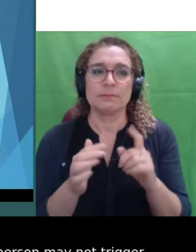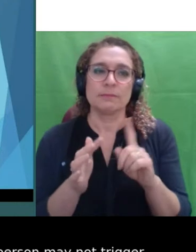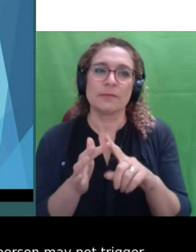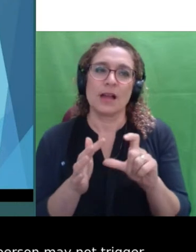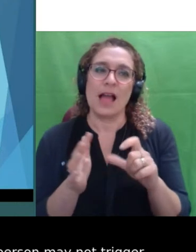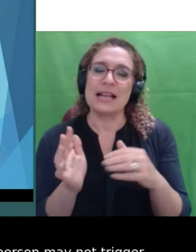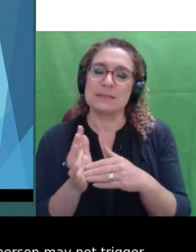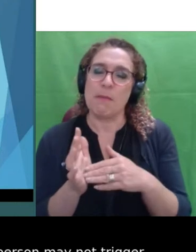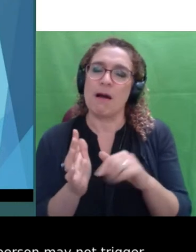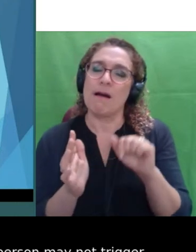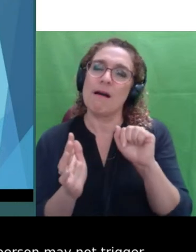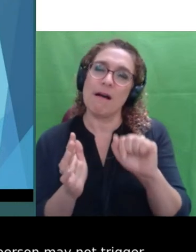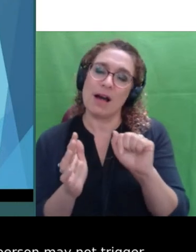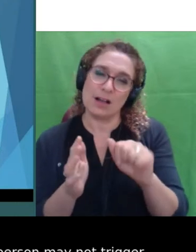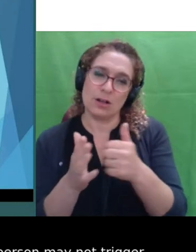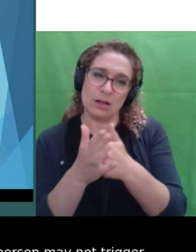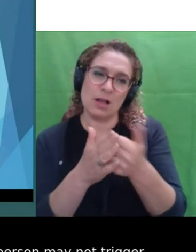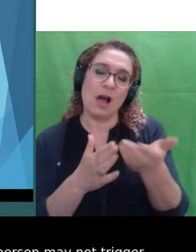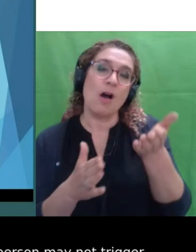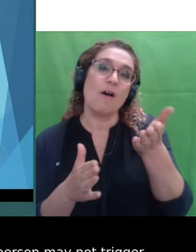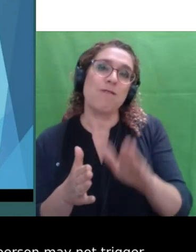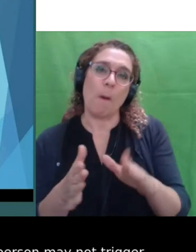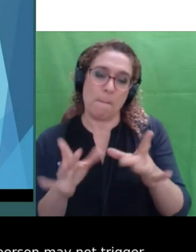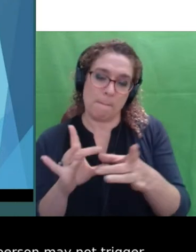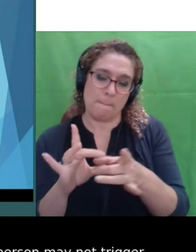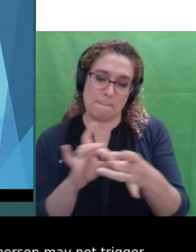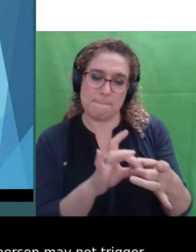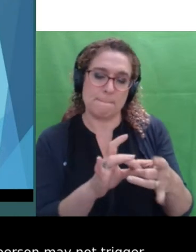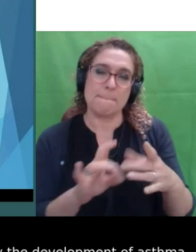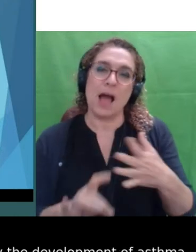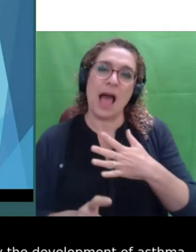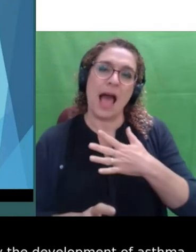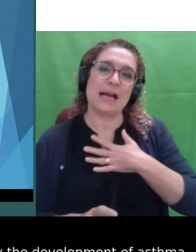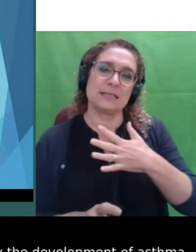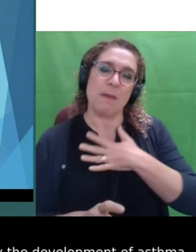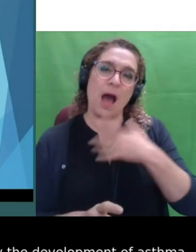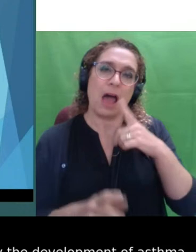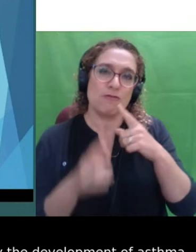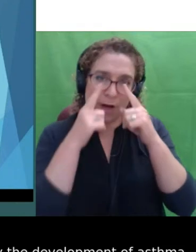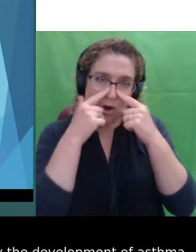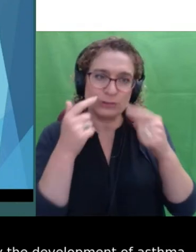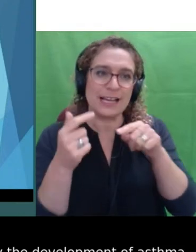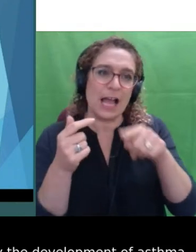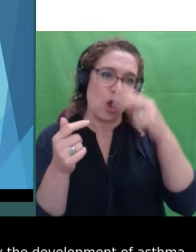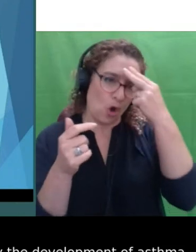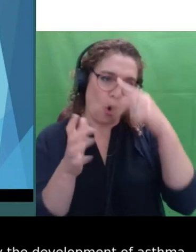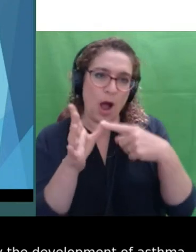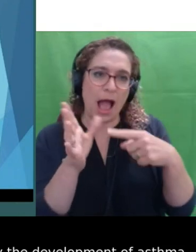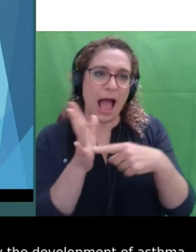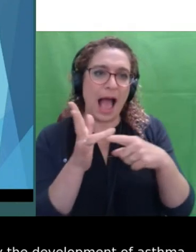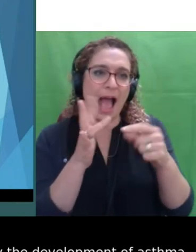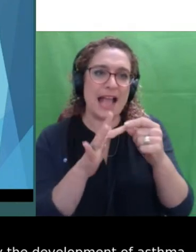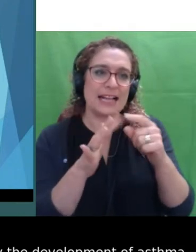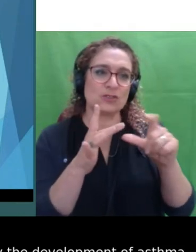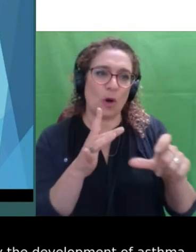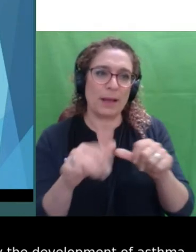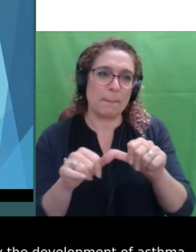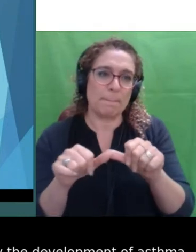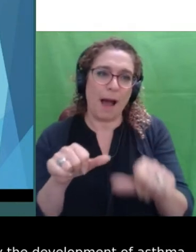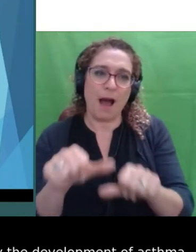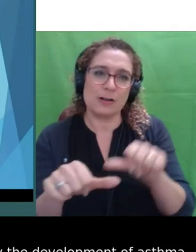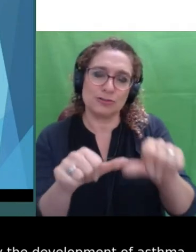the the development of asthma and rhinitis we call this the atopic march and it now also defines the